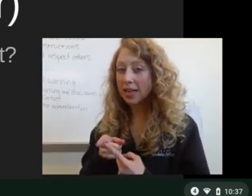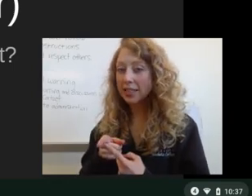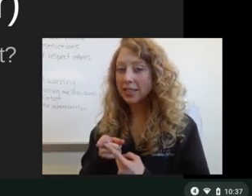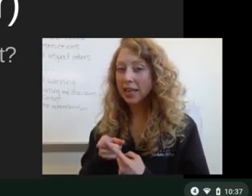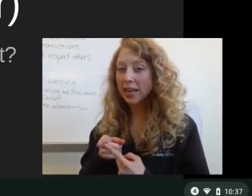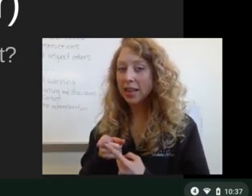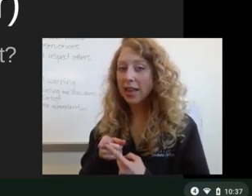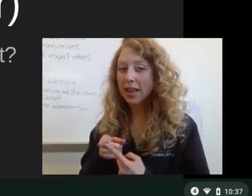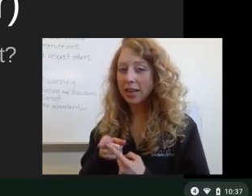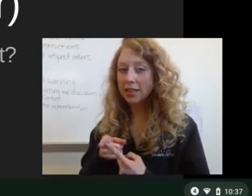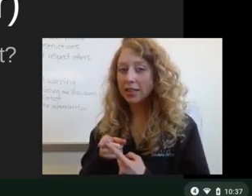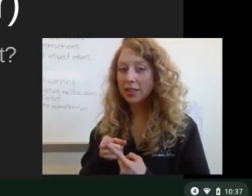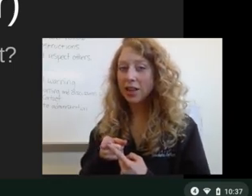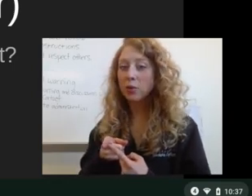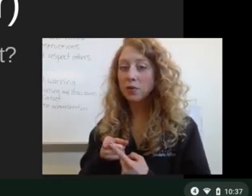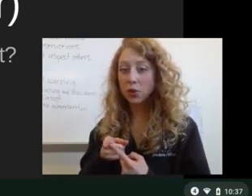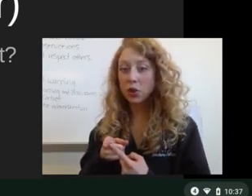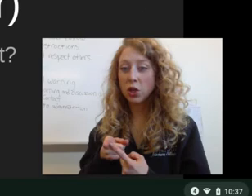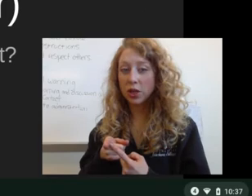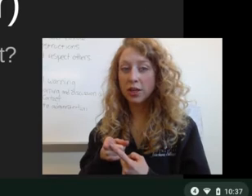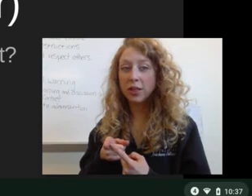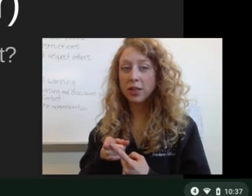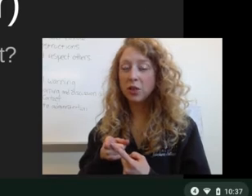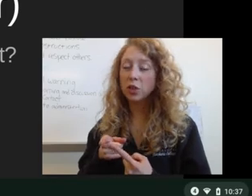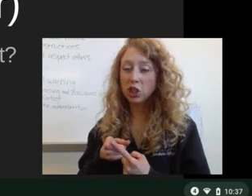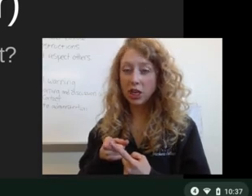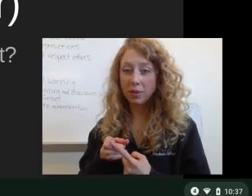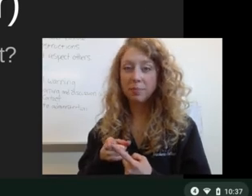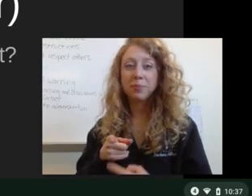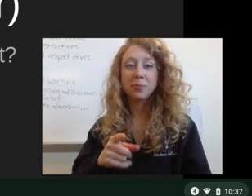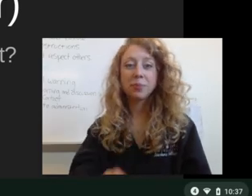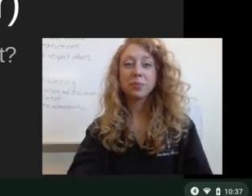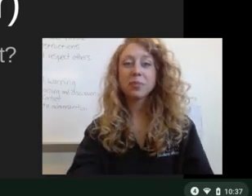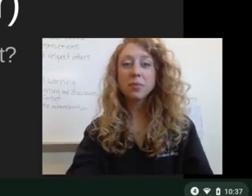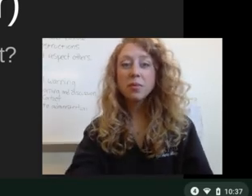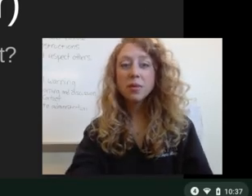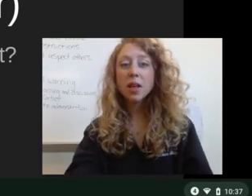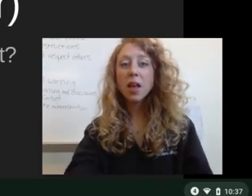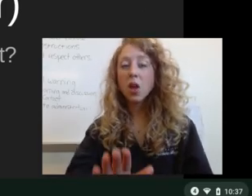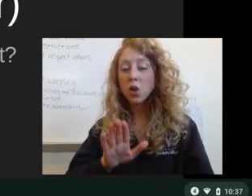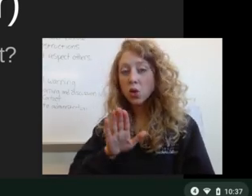I indexed again at the end. That was for her or she.